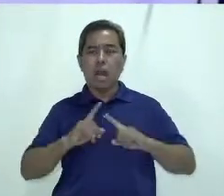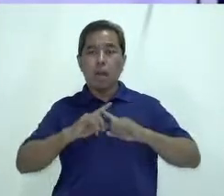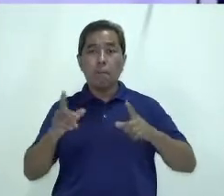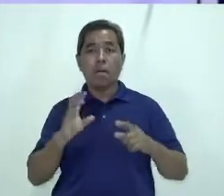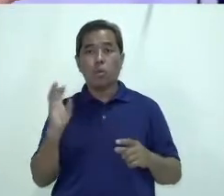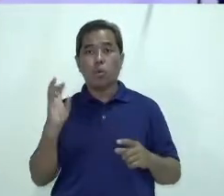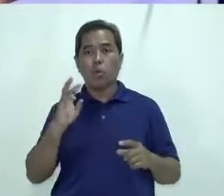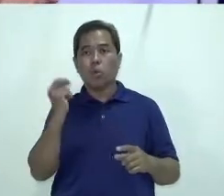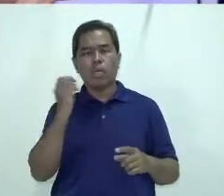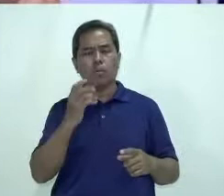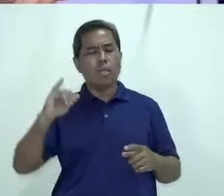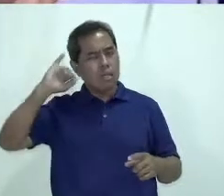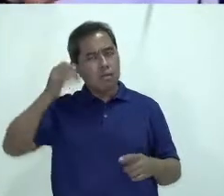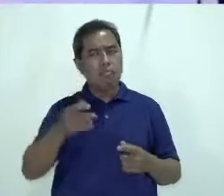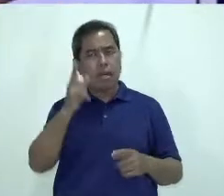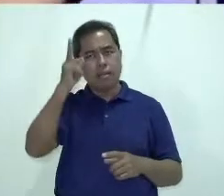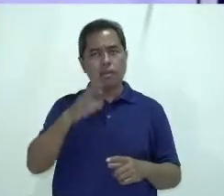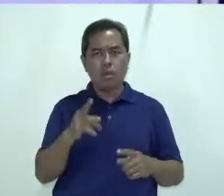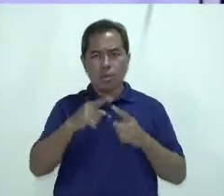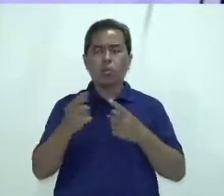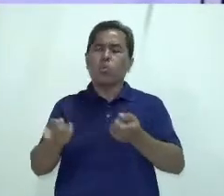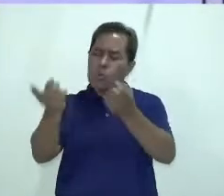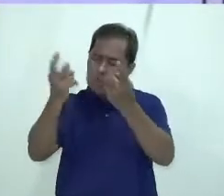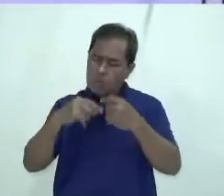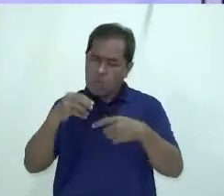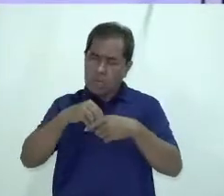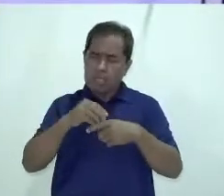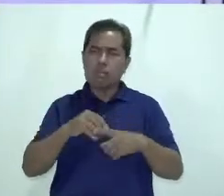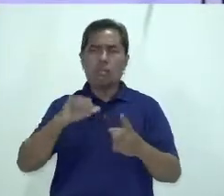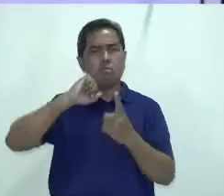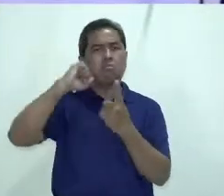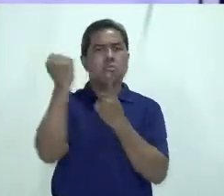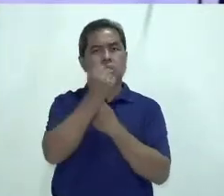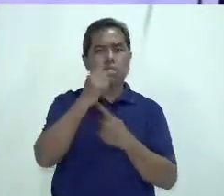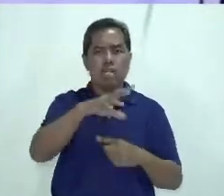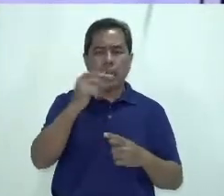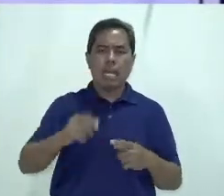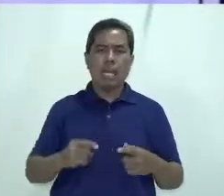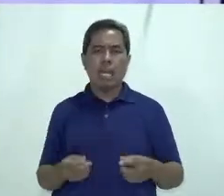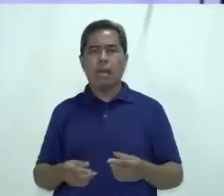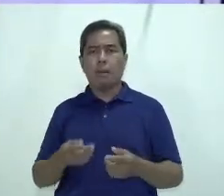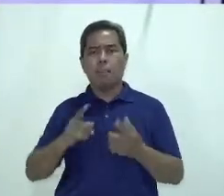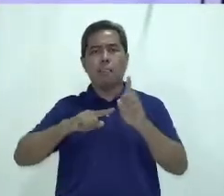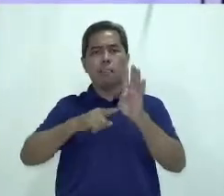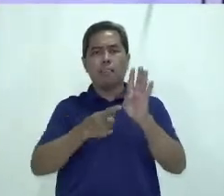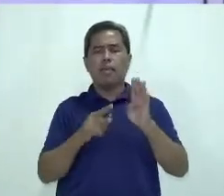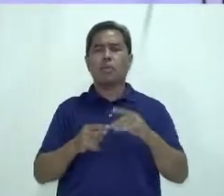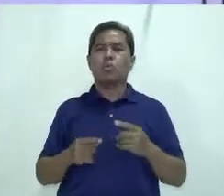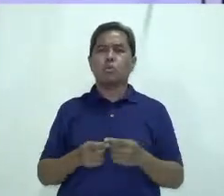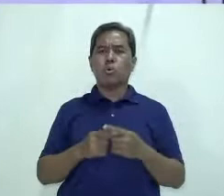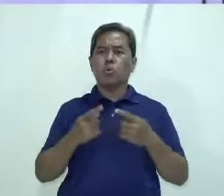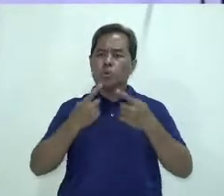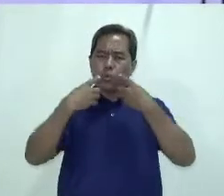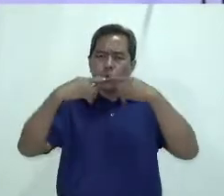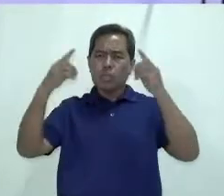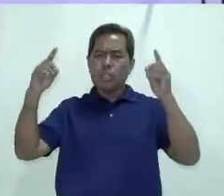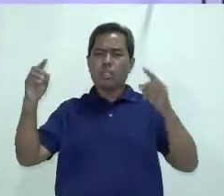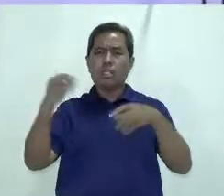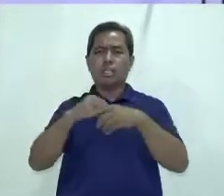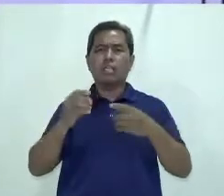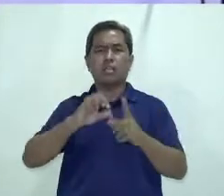we invite God to come into the circumstance and begin to declare Him over the situation,